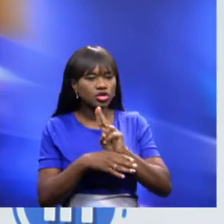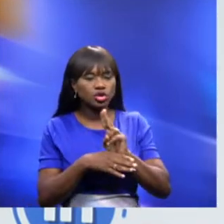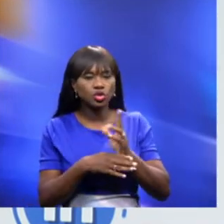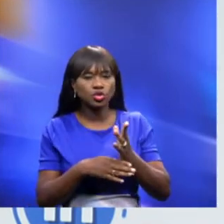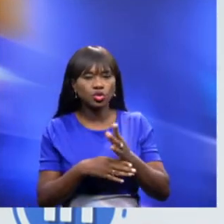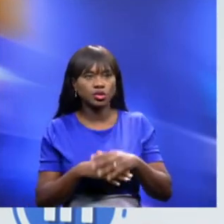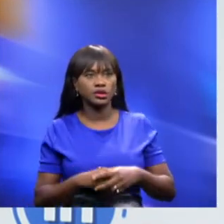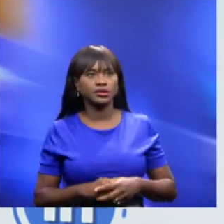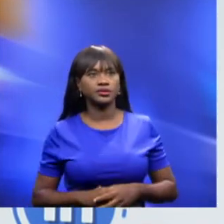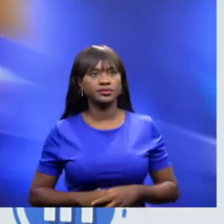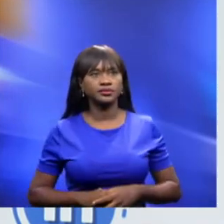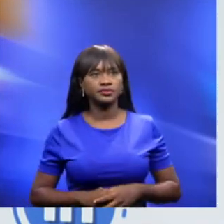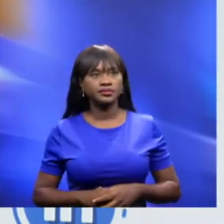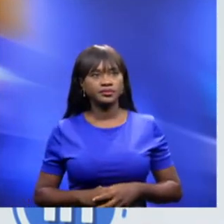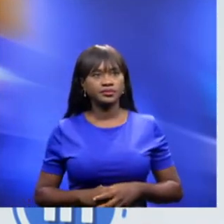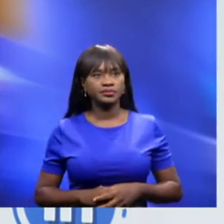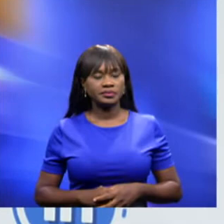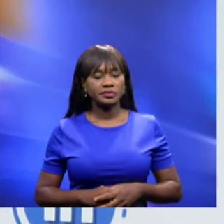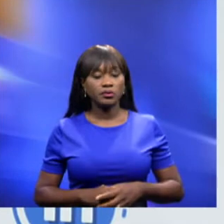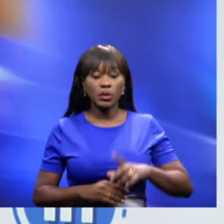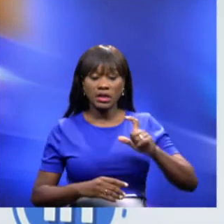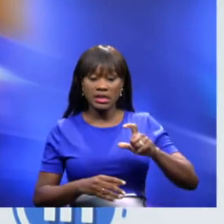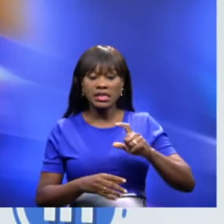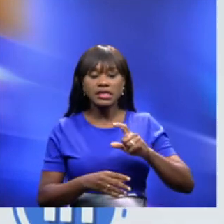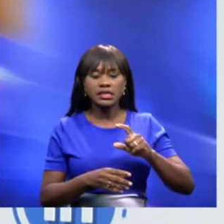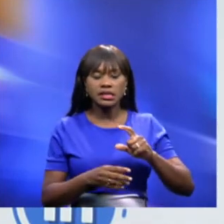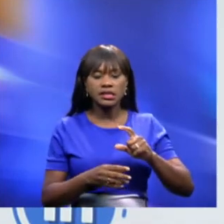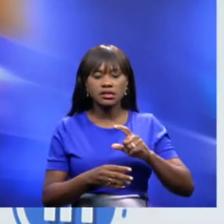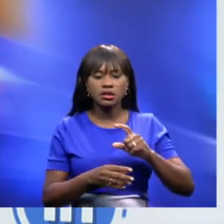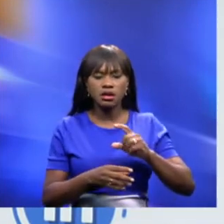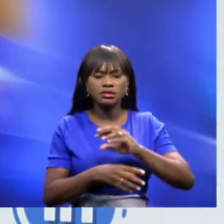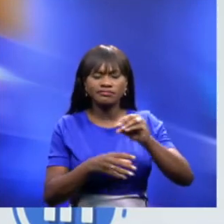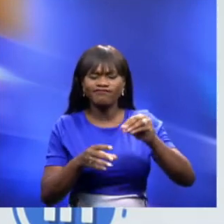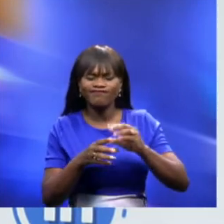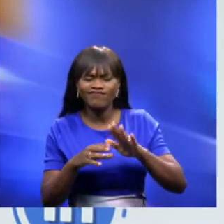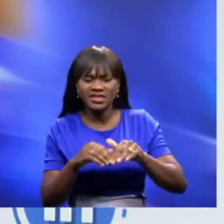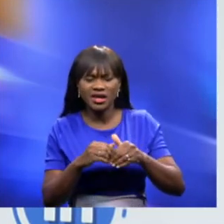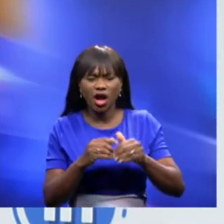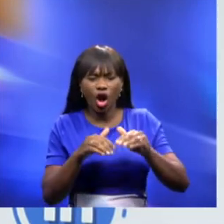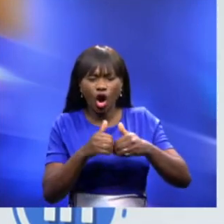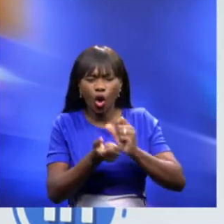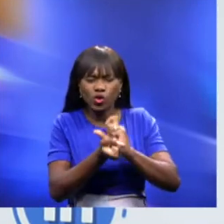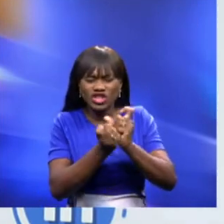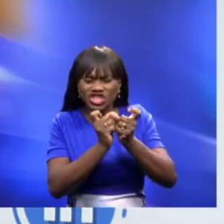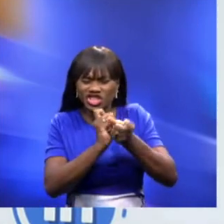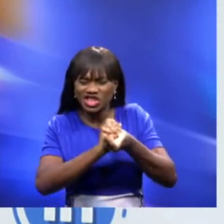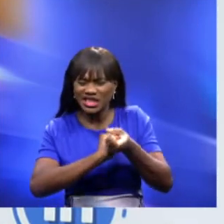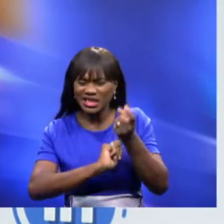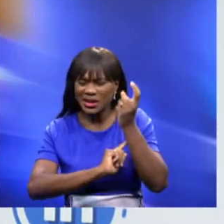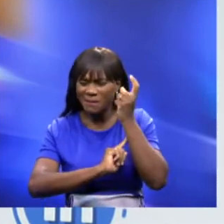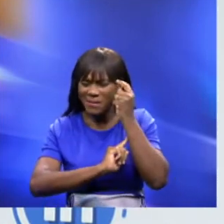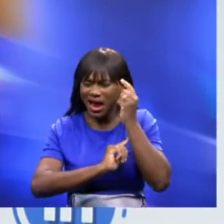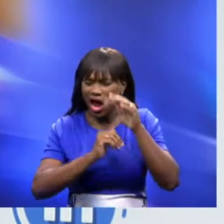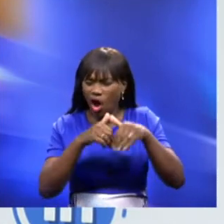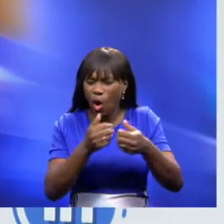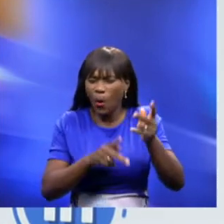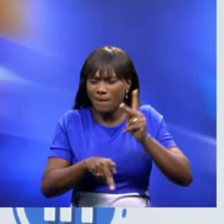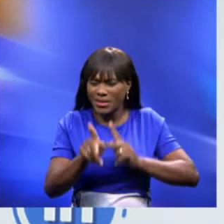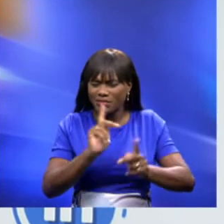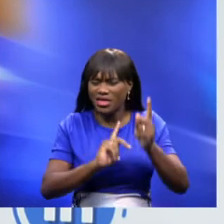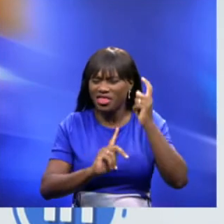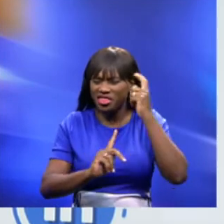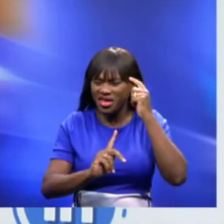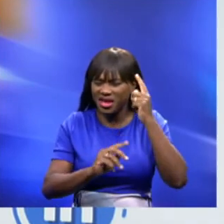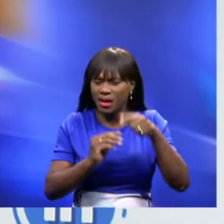investment in terms of culture, in how you get at the mindset of the people. Let them understand the importance